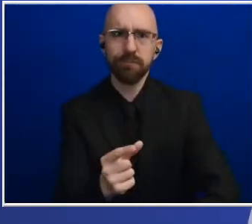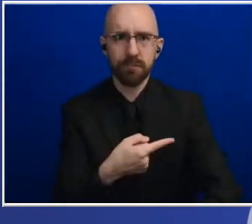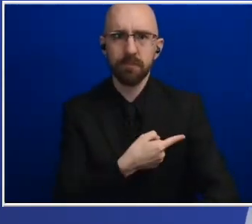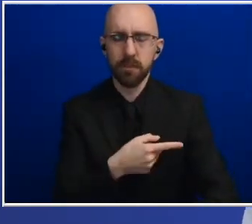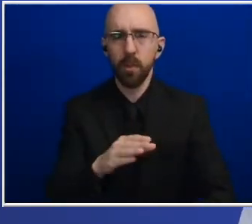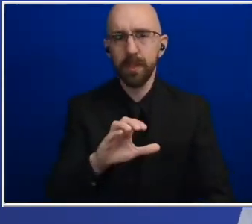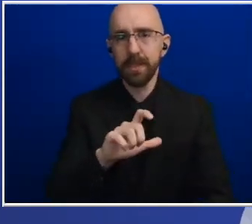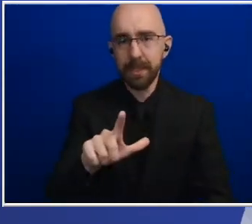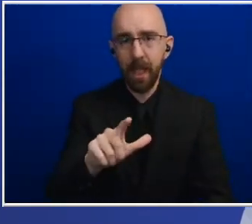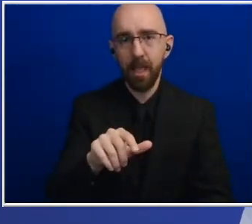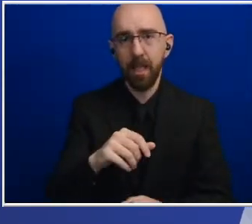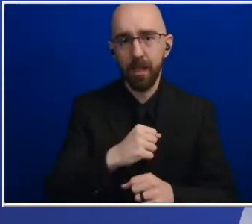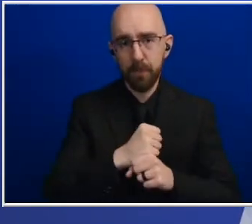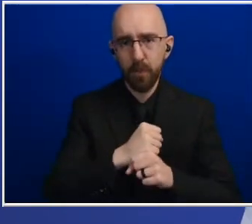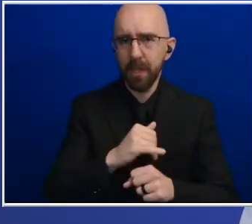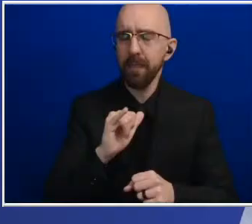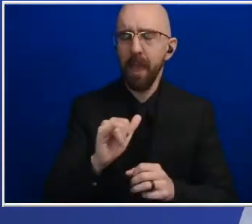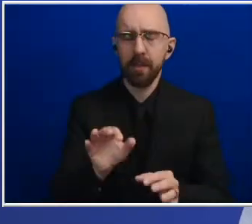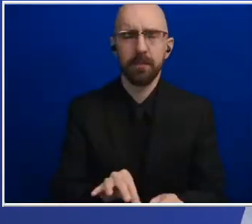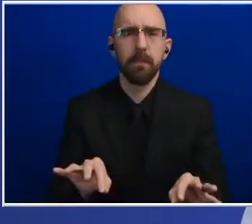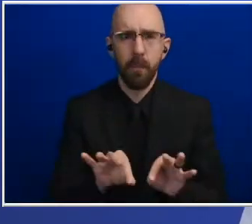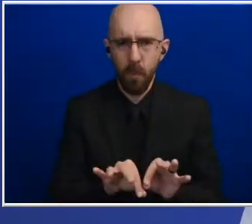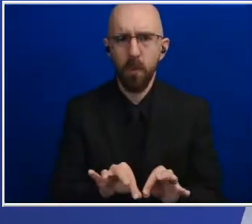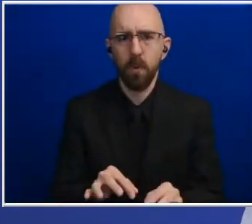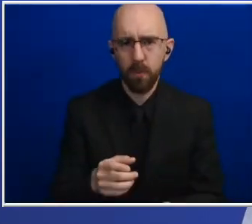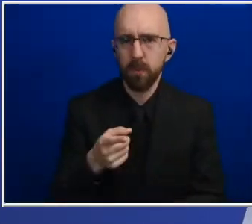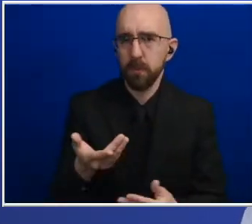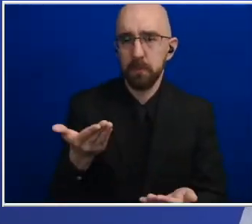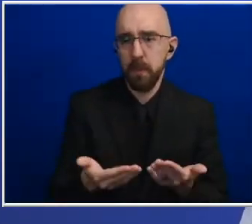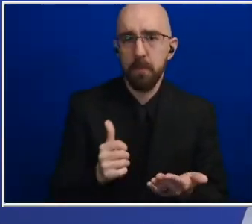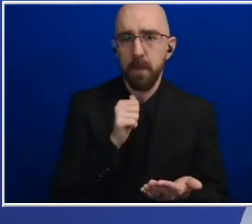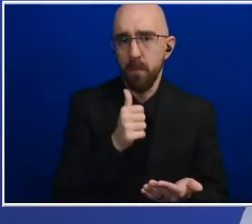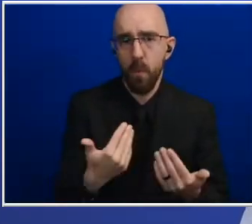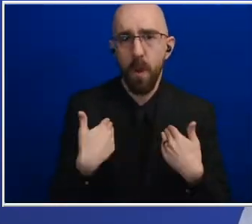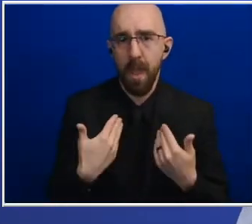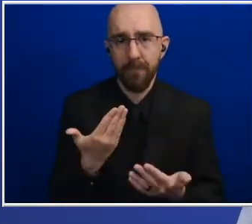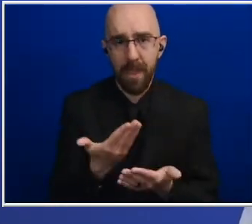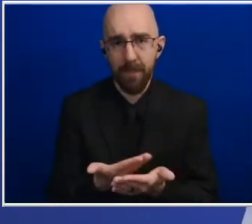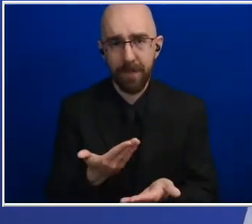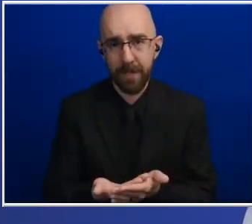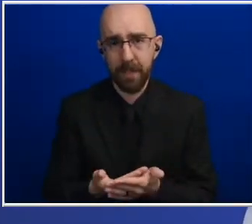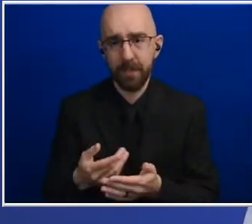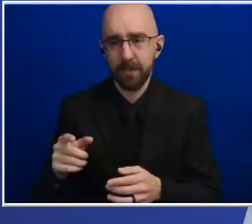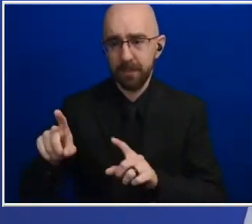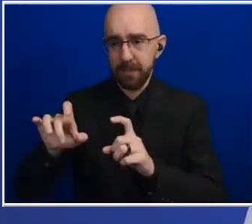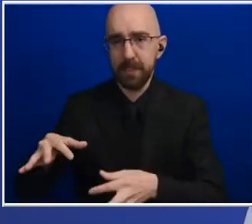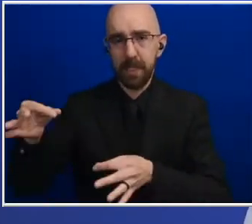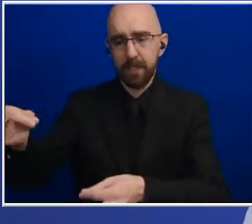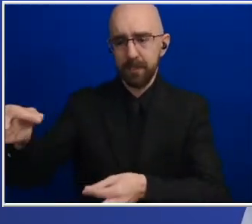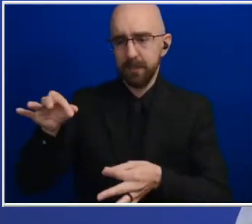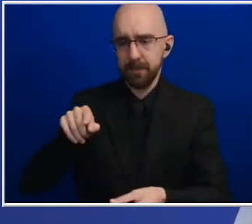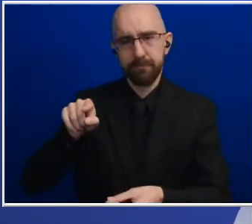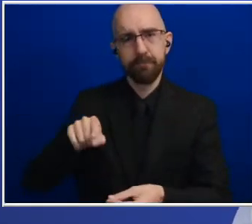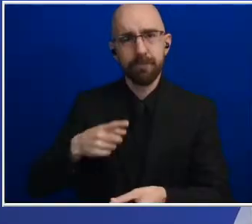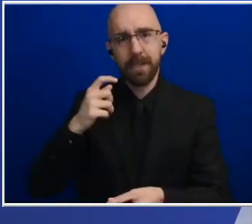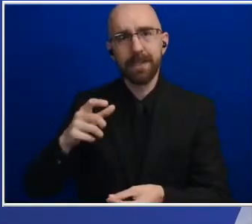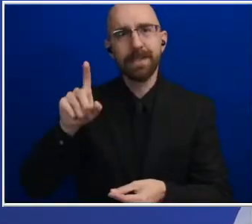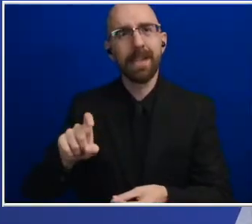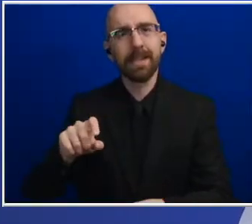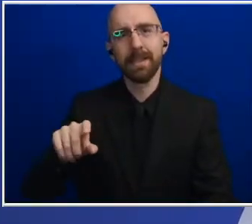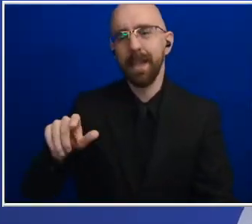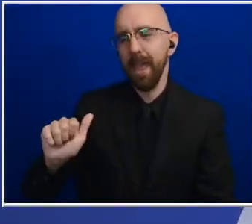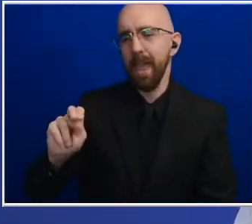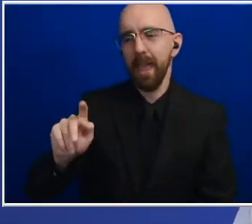vitally important. You may not have the evidence of that because the test is just an antibody titer test, but if you've received